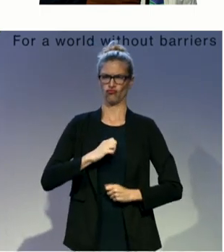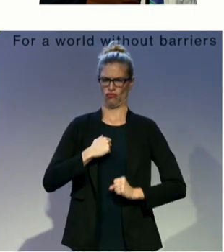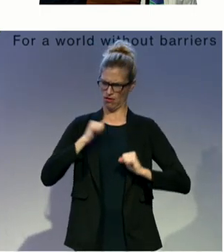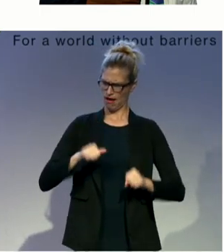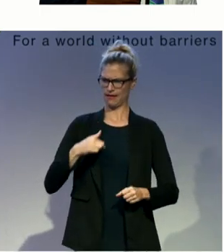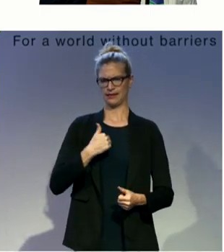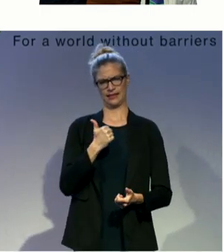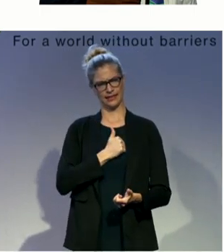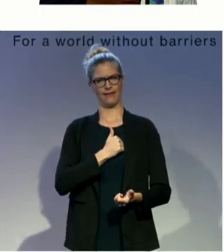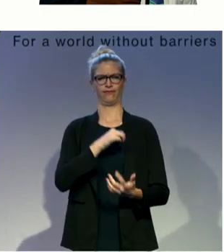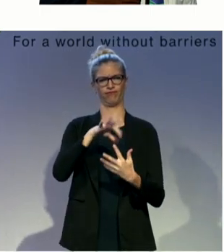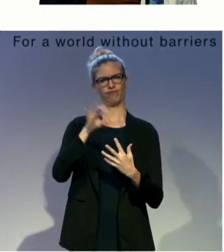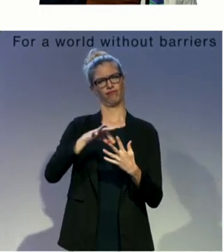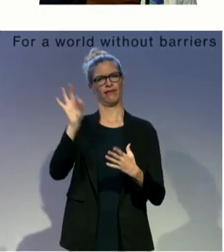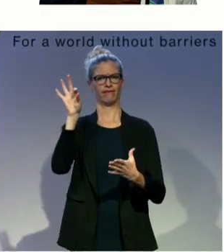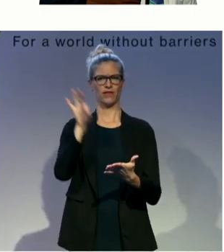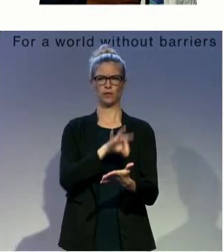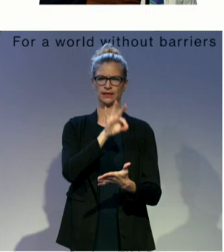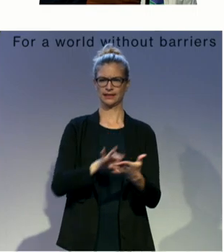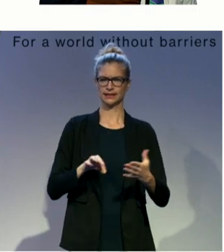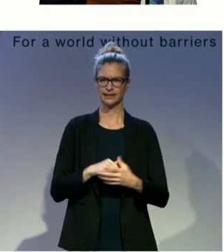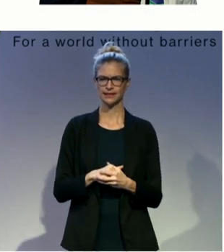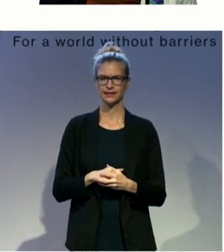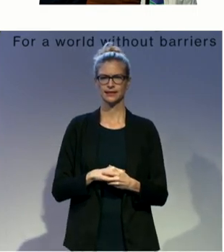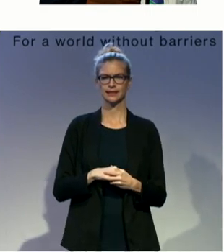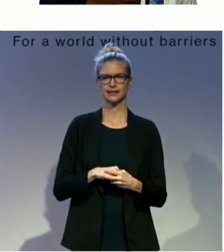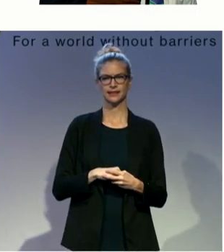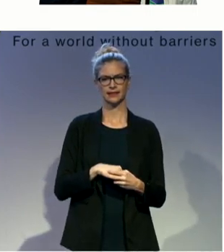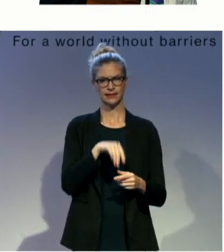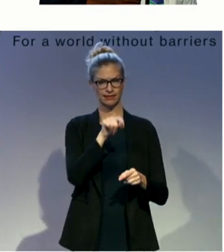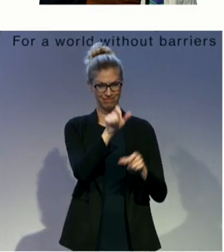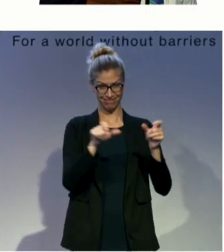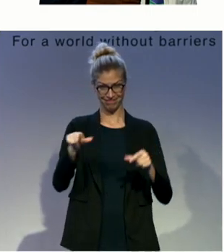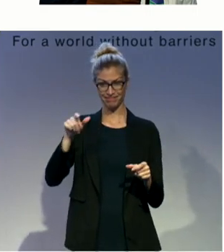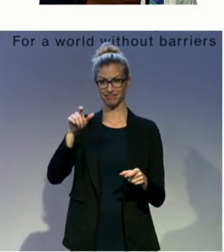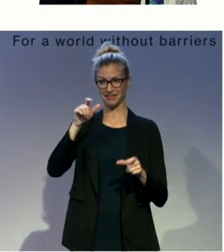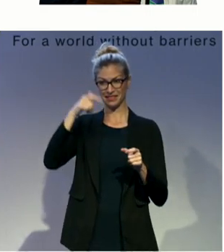People with intellectual disabilities or